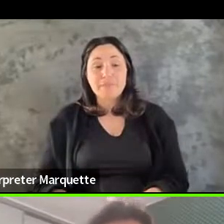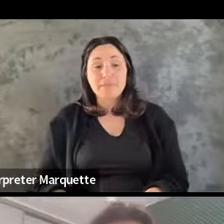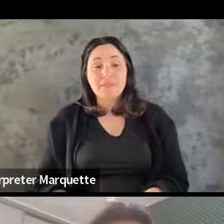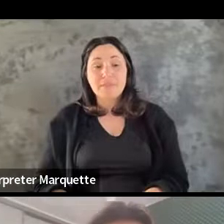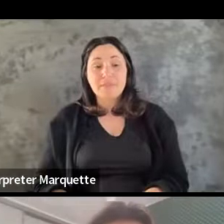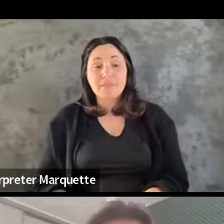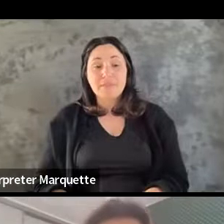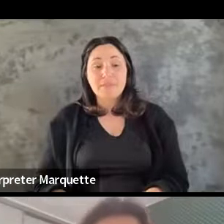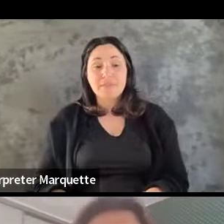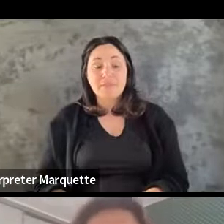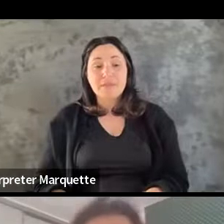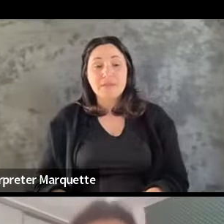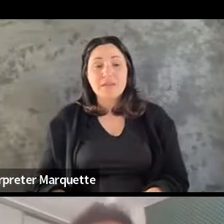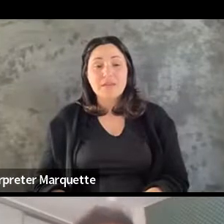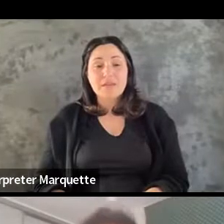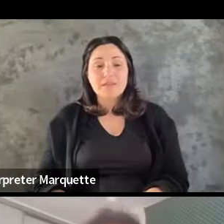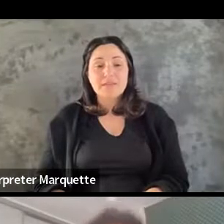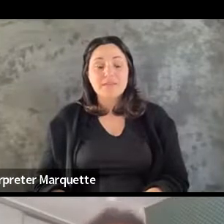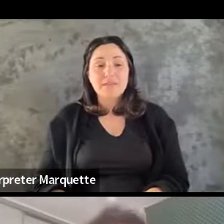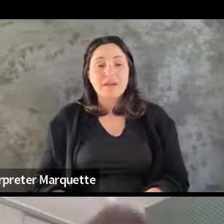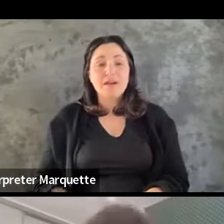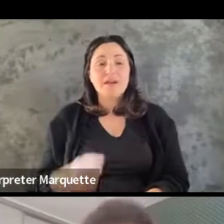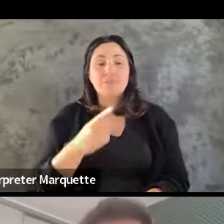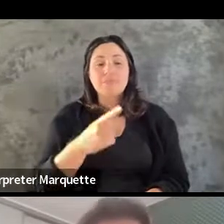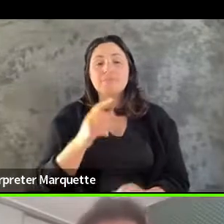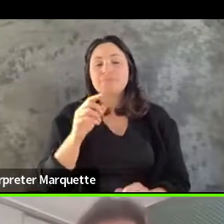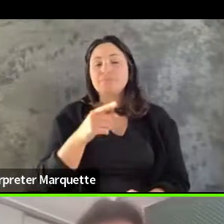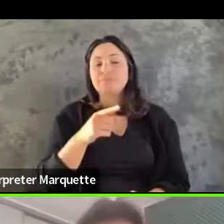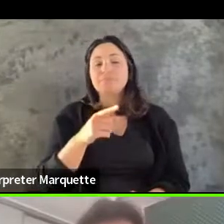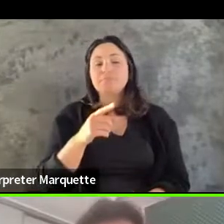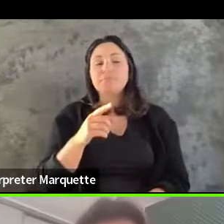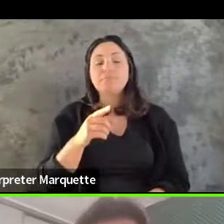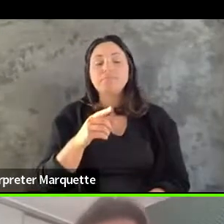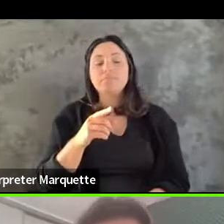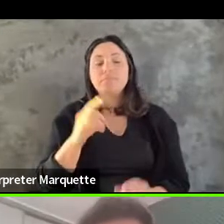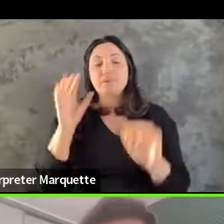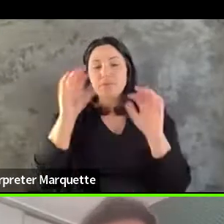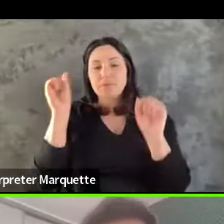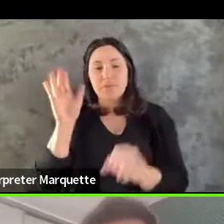Okay. I actually, I would, Peggy. Yes.